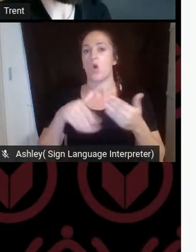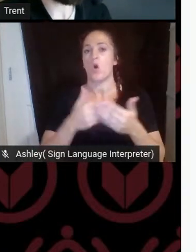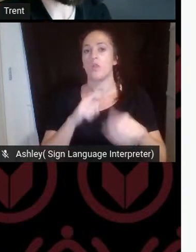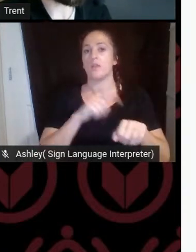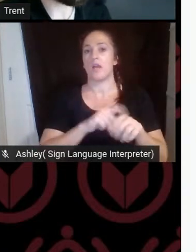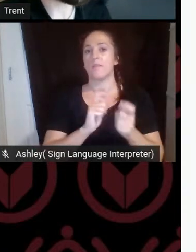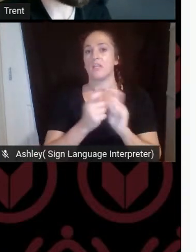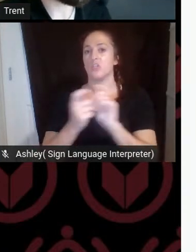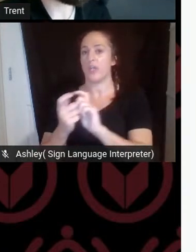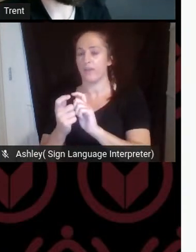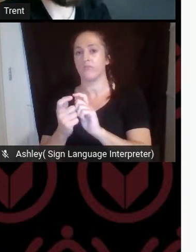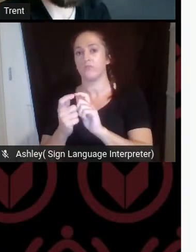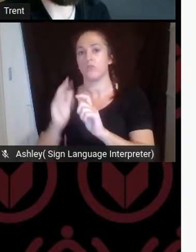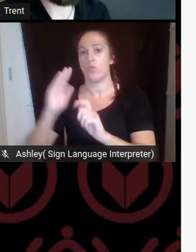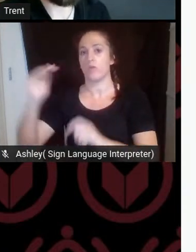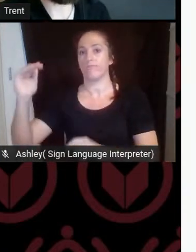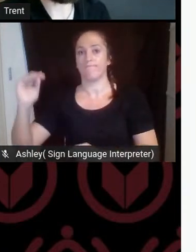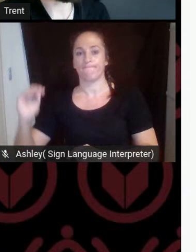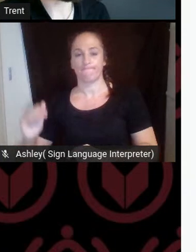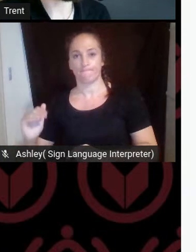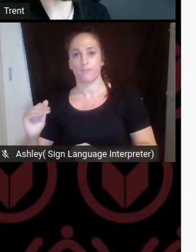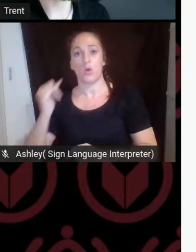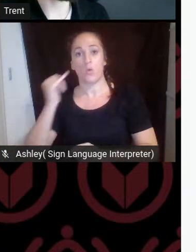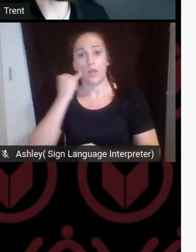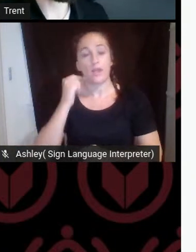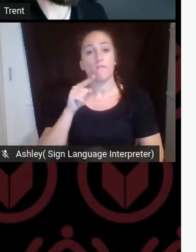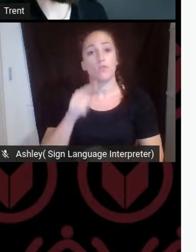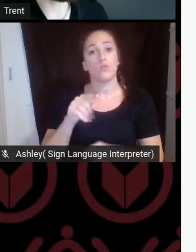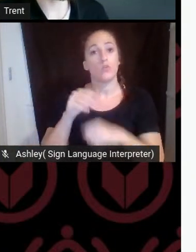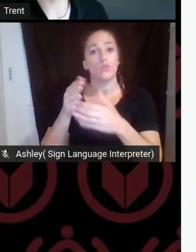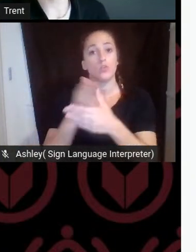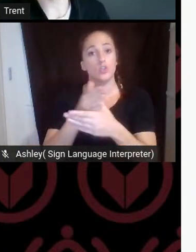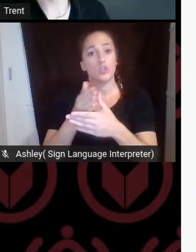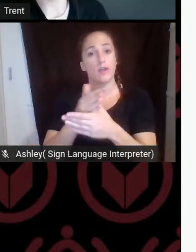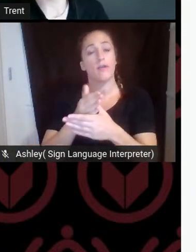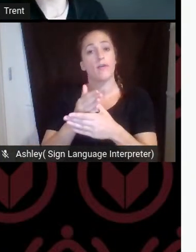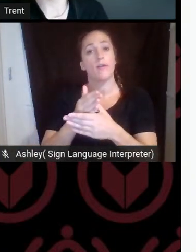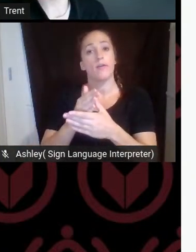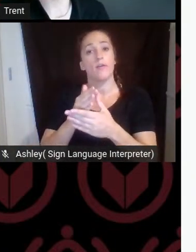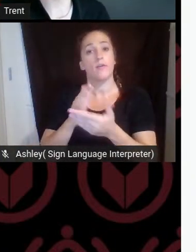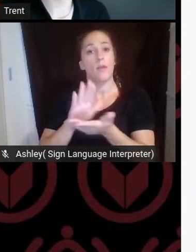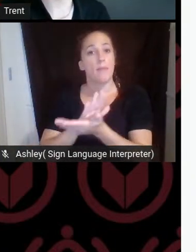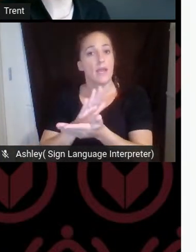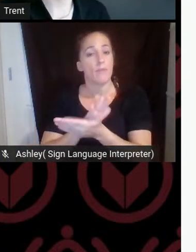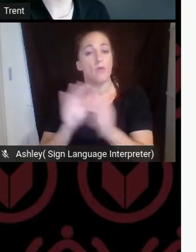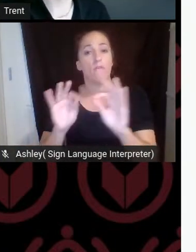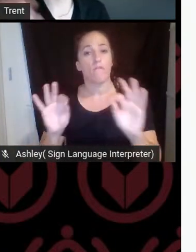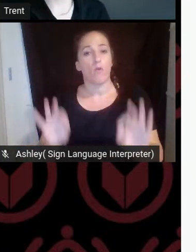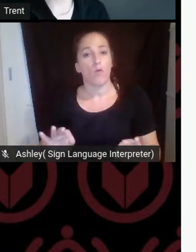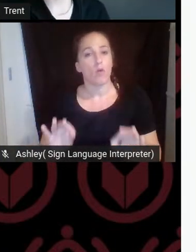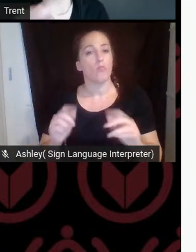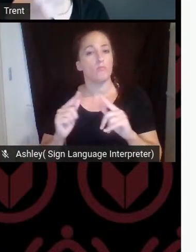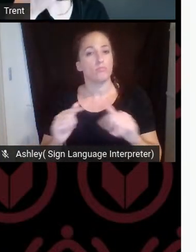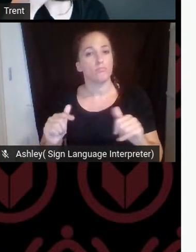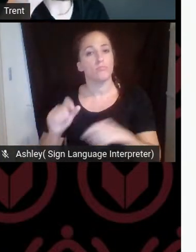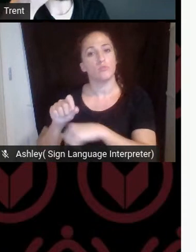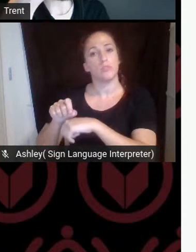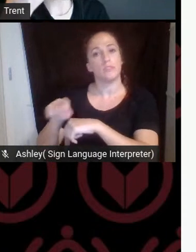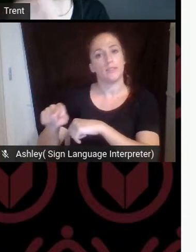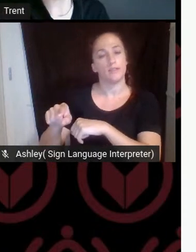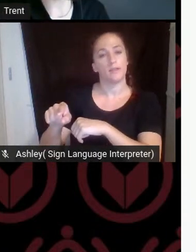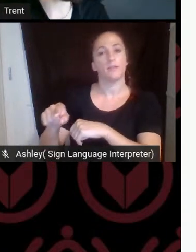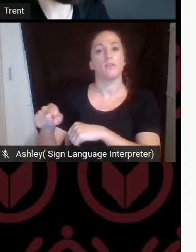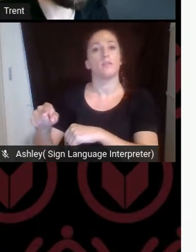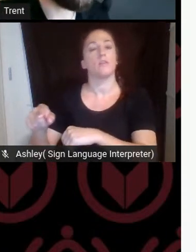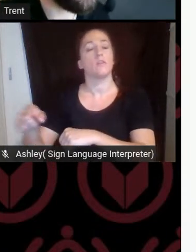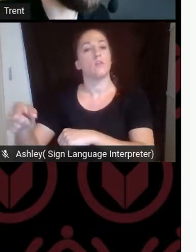if you ever share a document with someone and they edit it and you're saying what happened, I don't, or oh no, I've